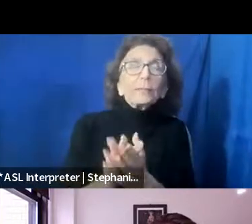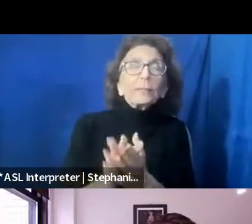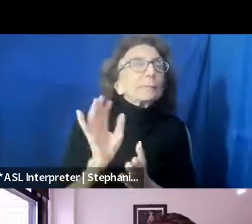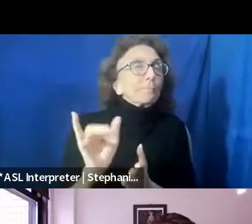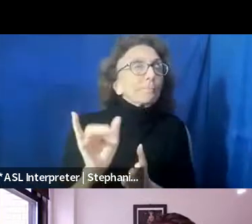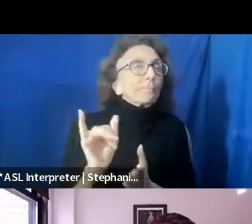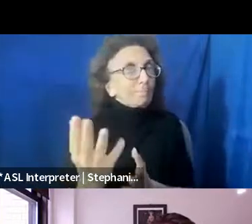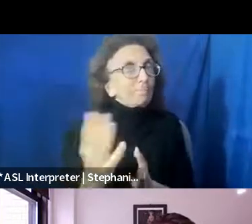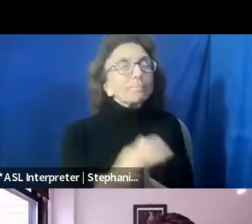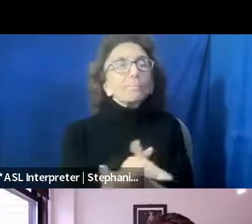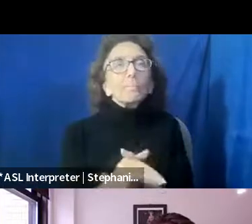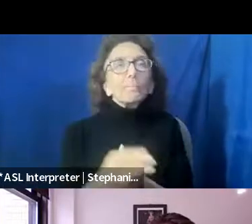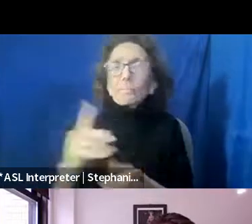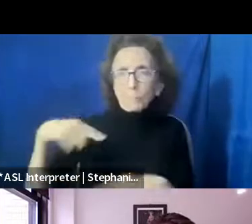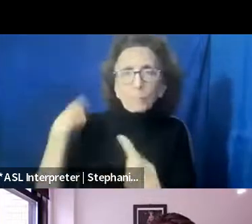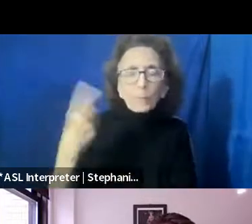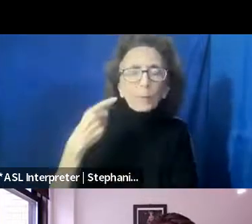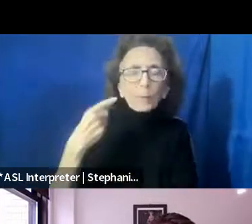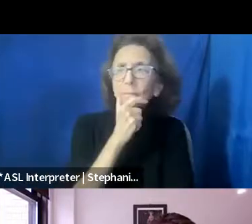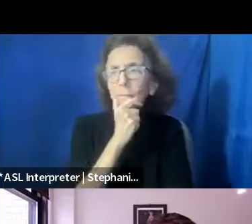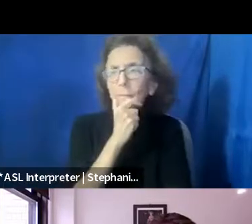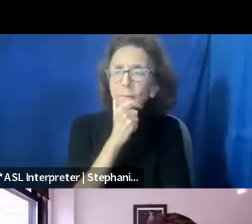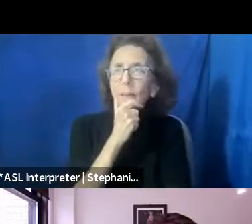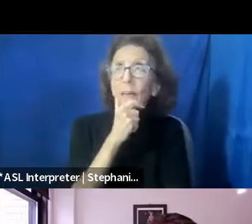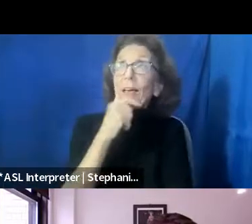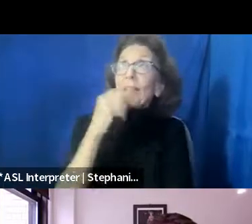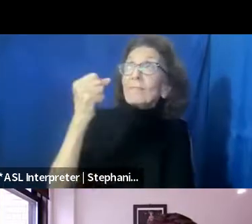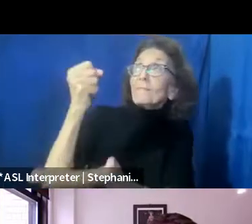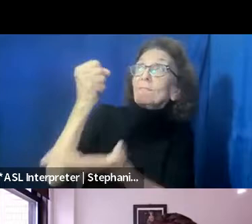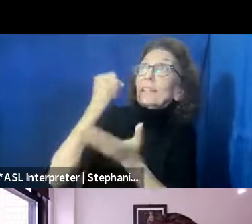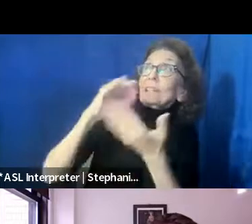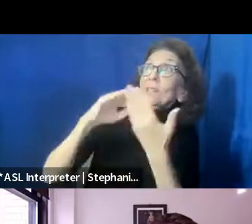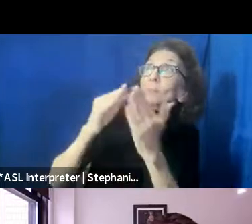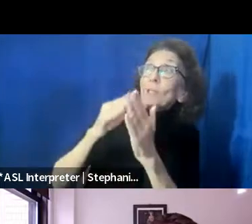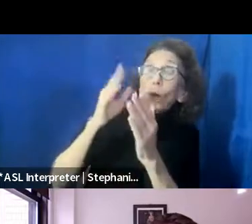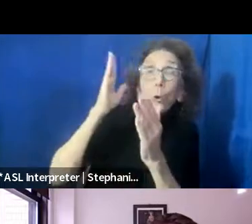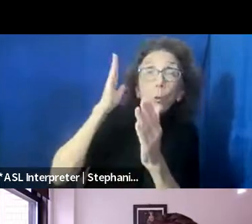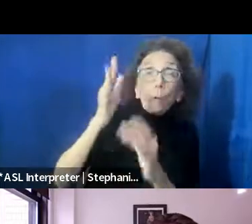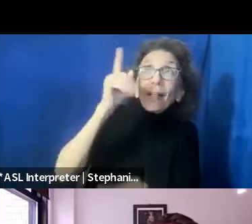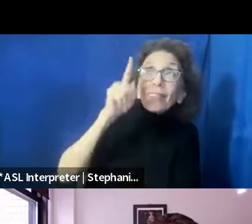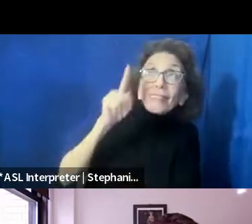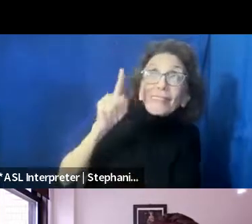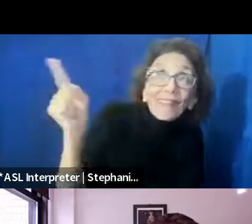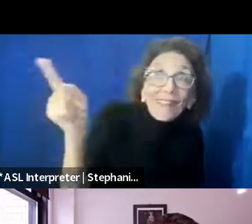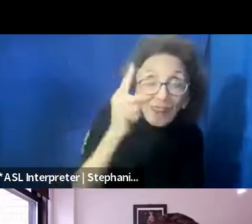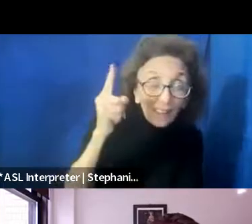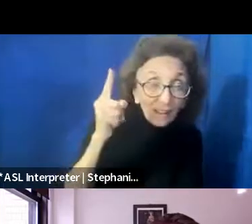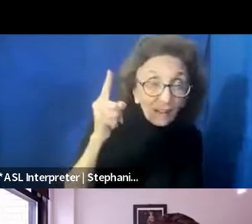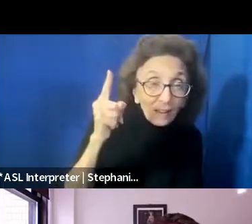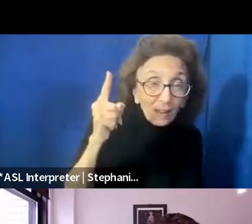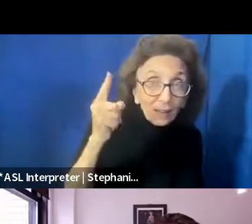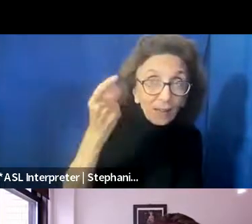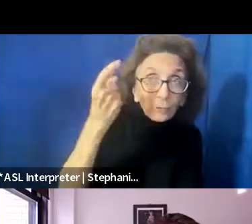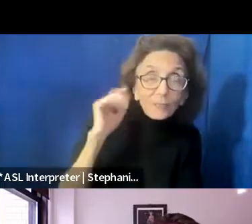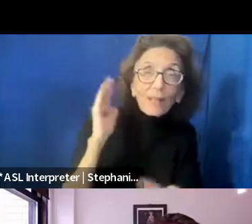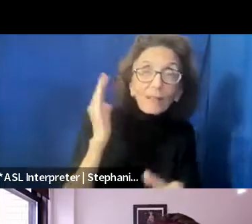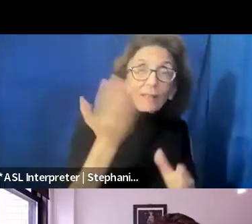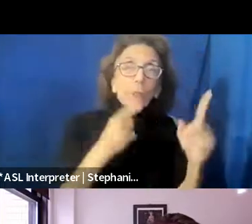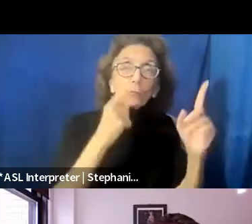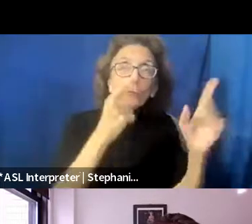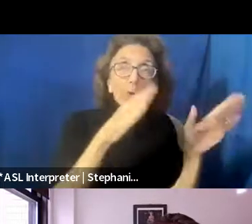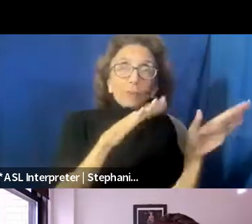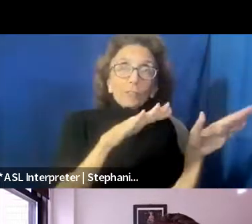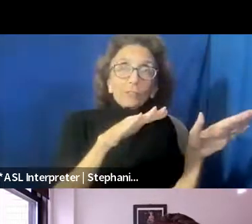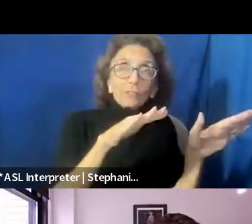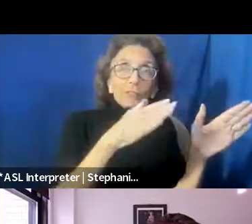had this question of whether the funding community is going to understand a shift in priority.